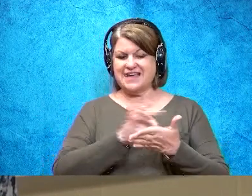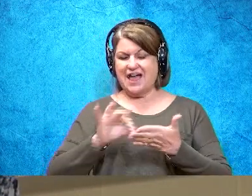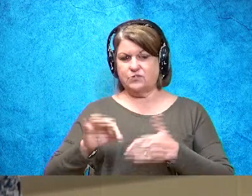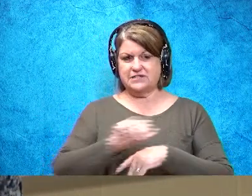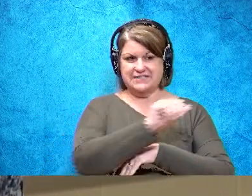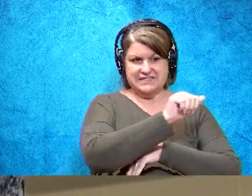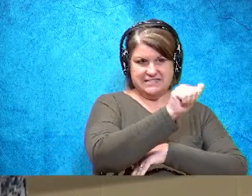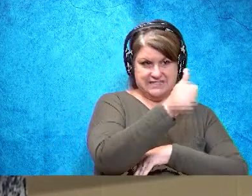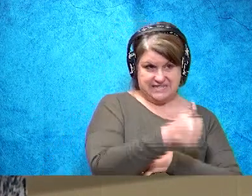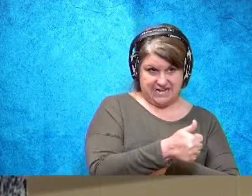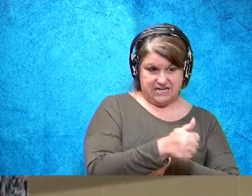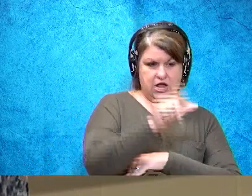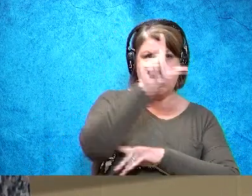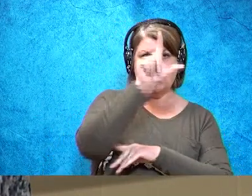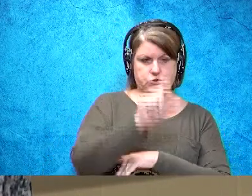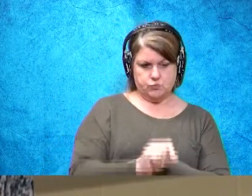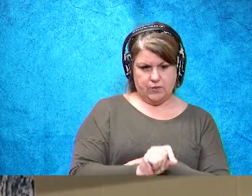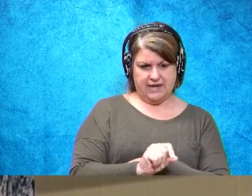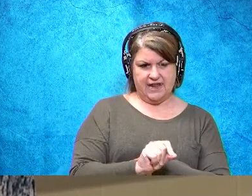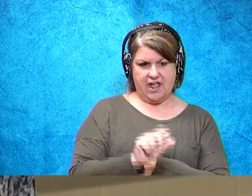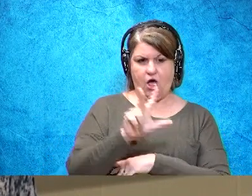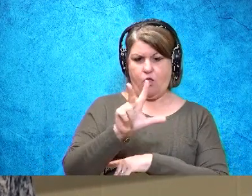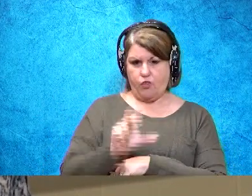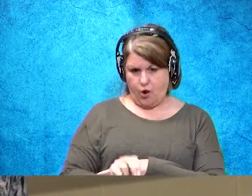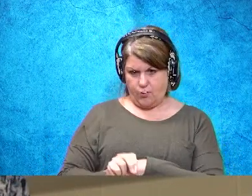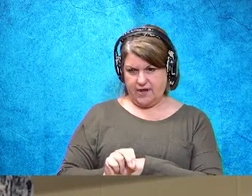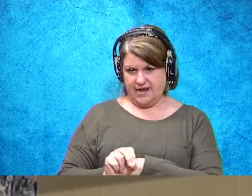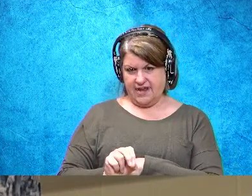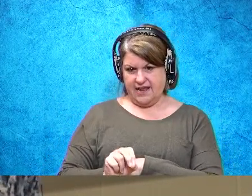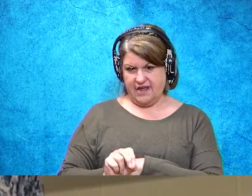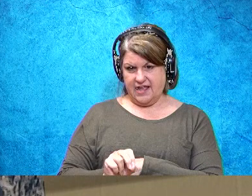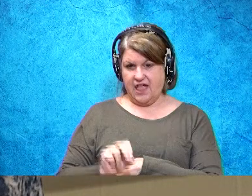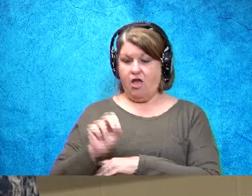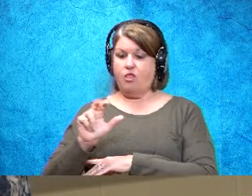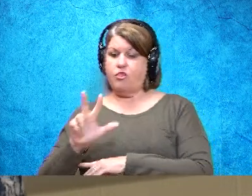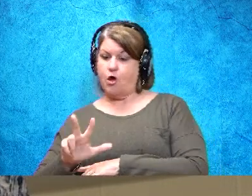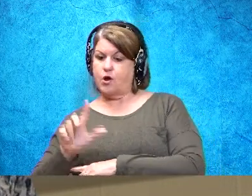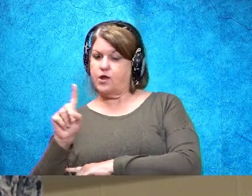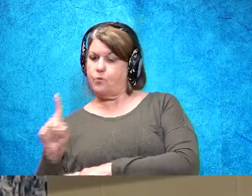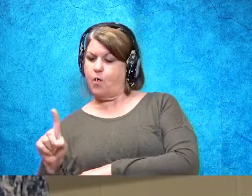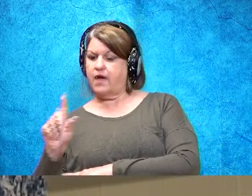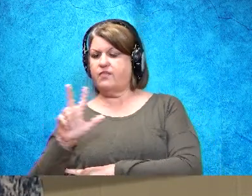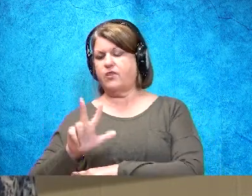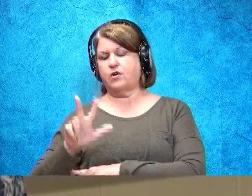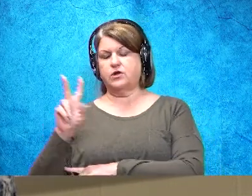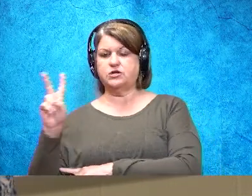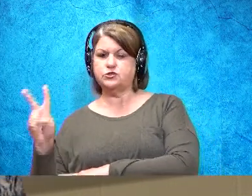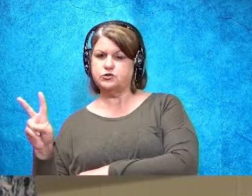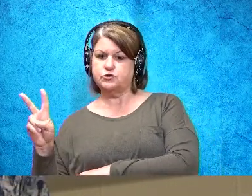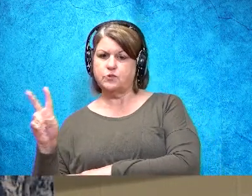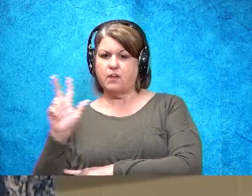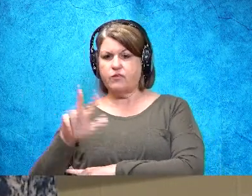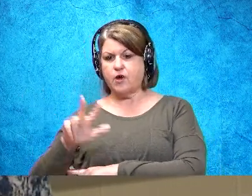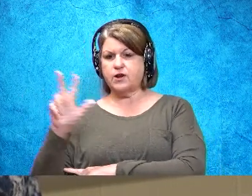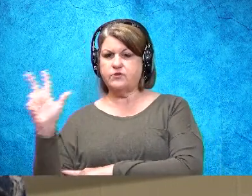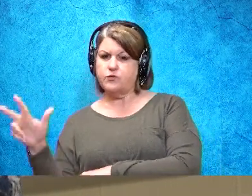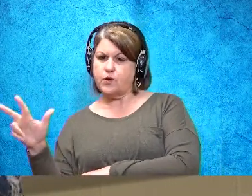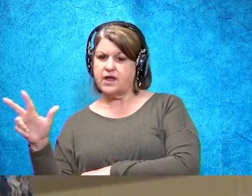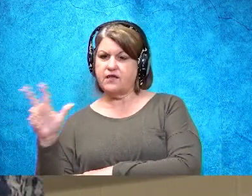10, 20, 30. 31, 32,